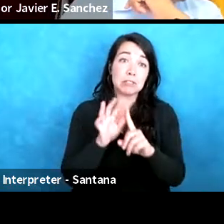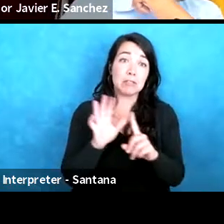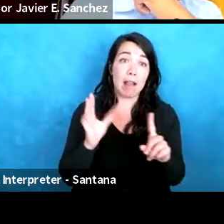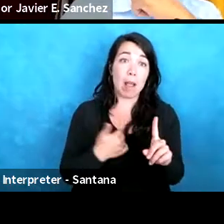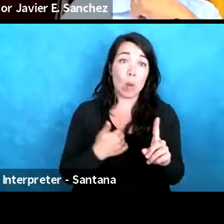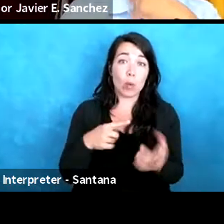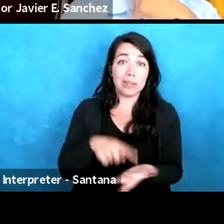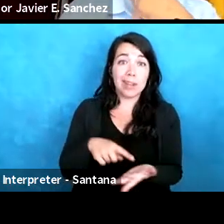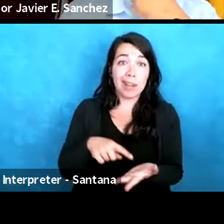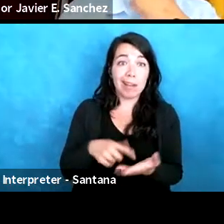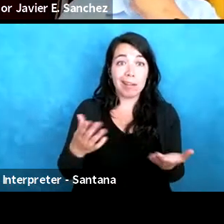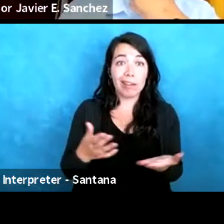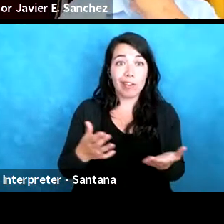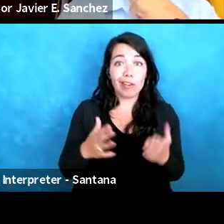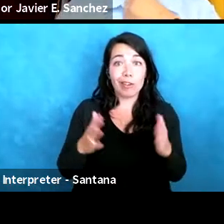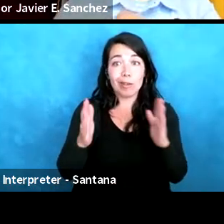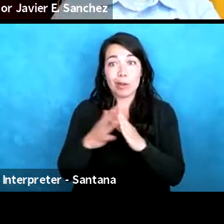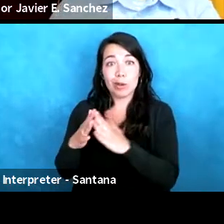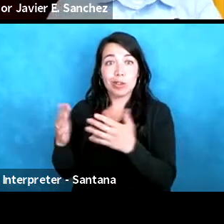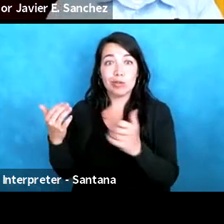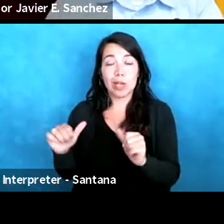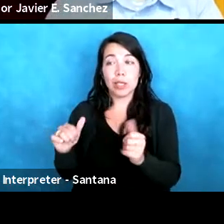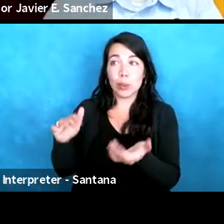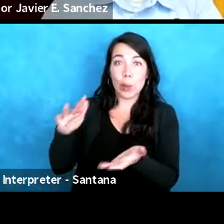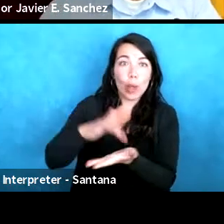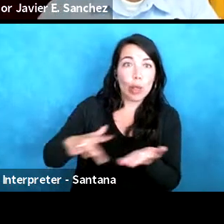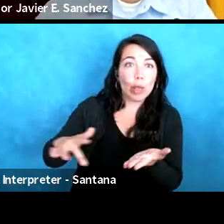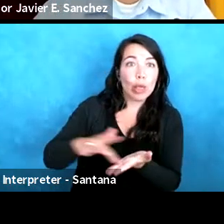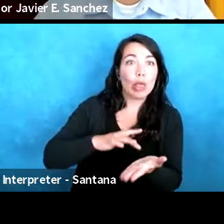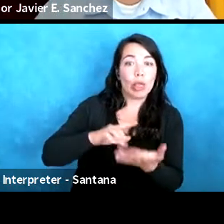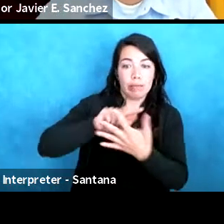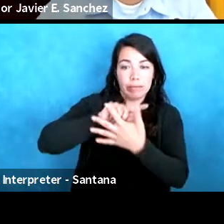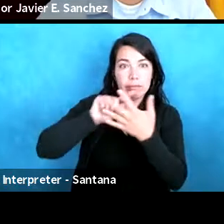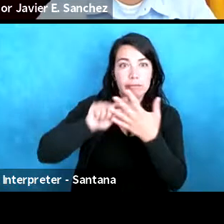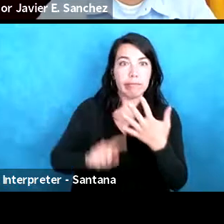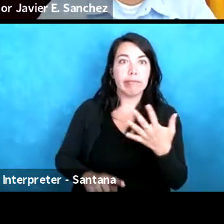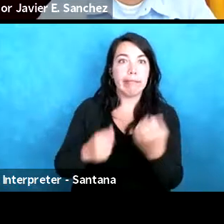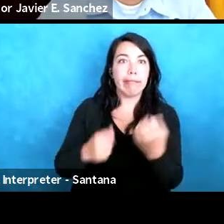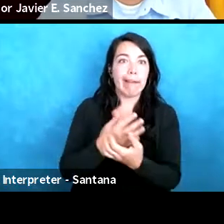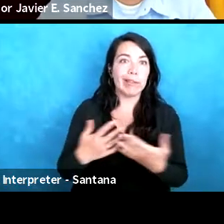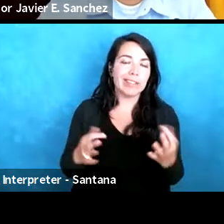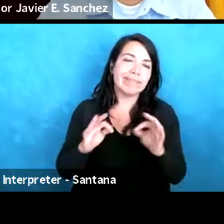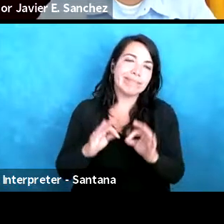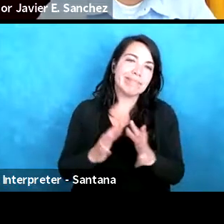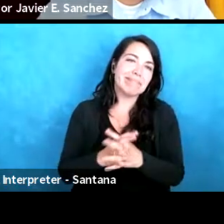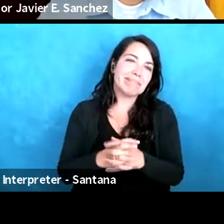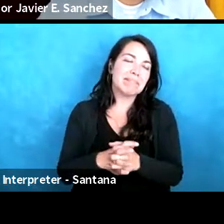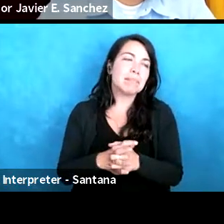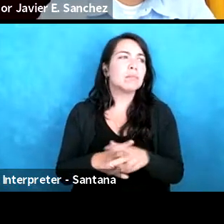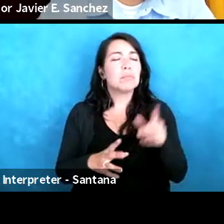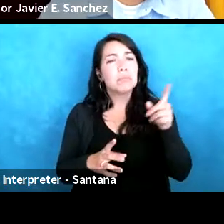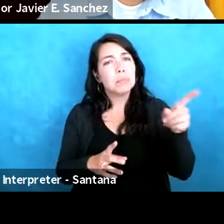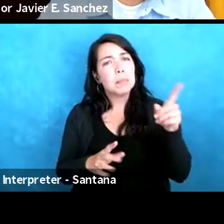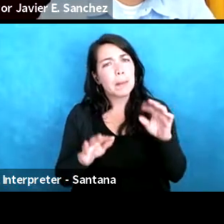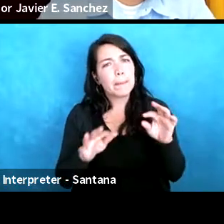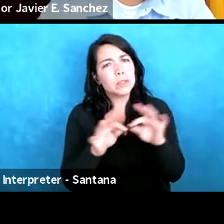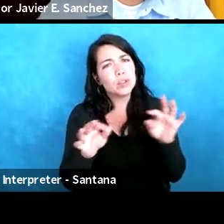community and getting off of the roles that you have a backlog on. You mentioned something about